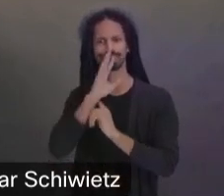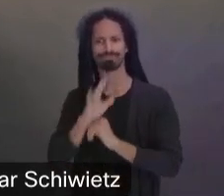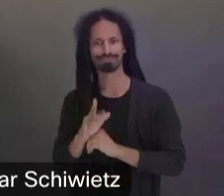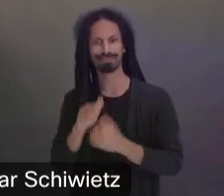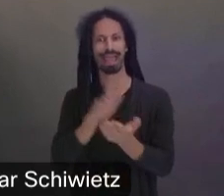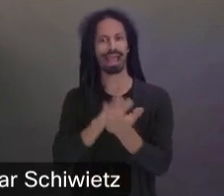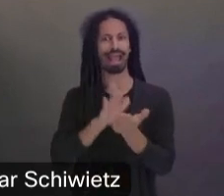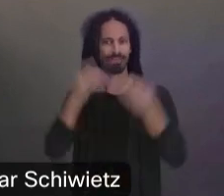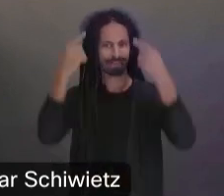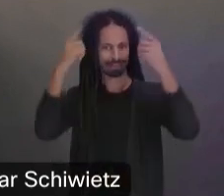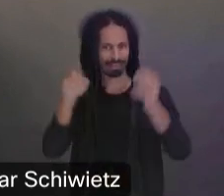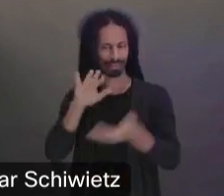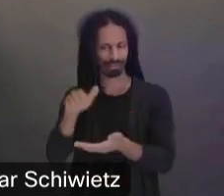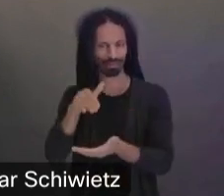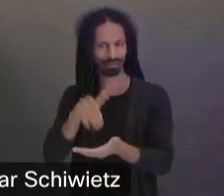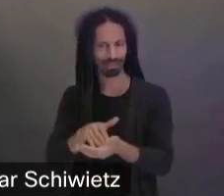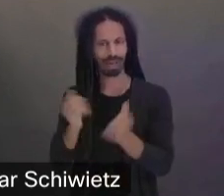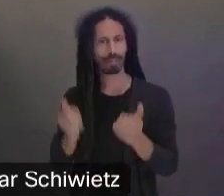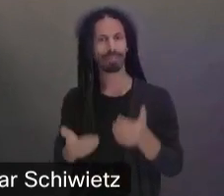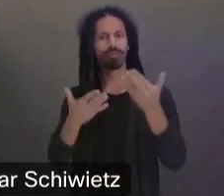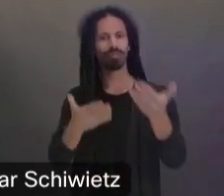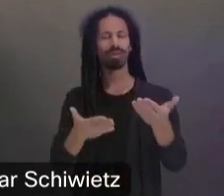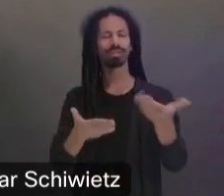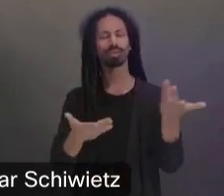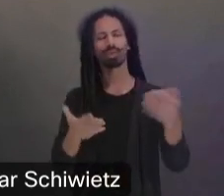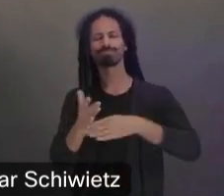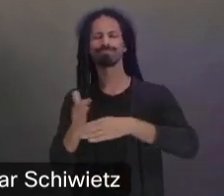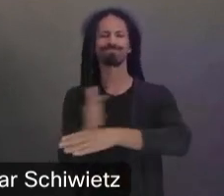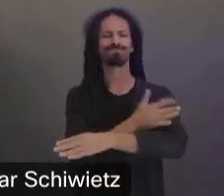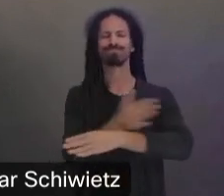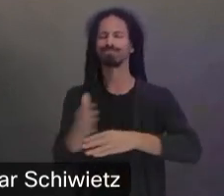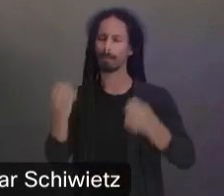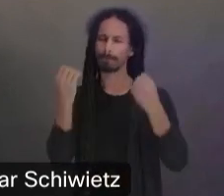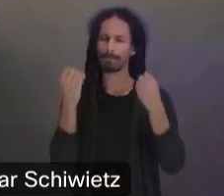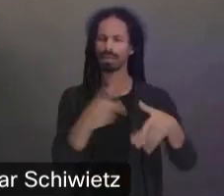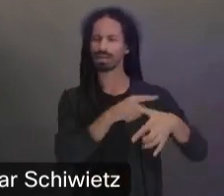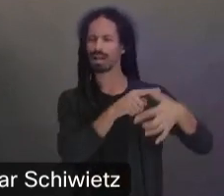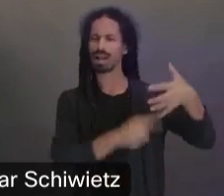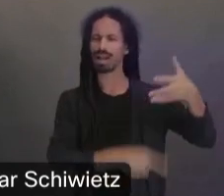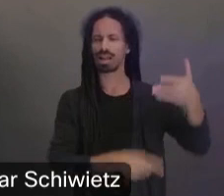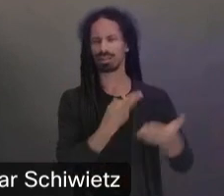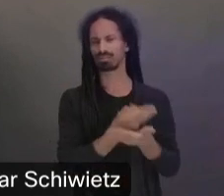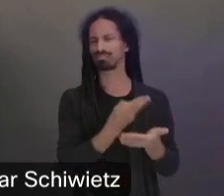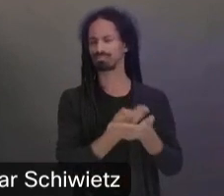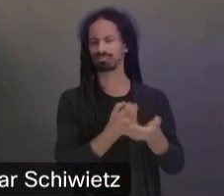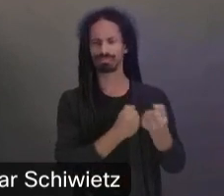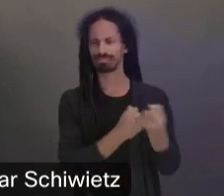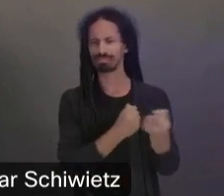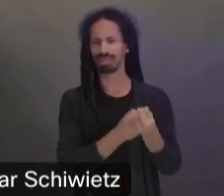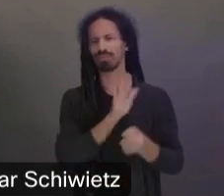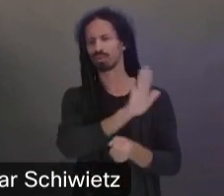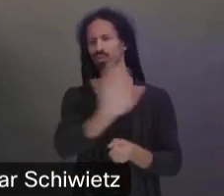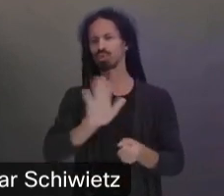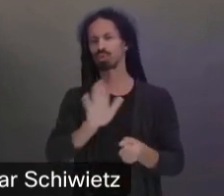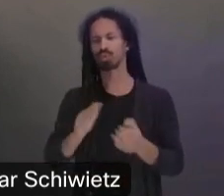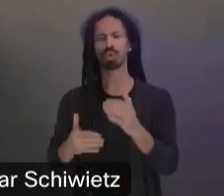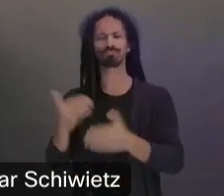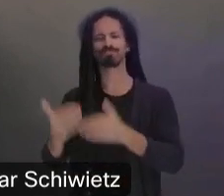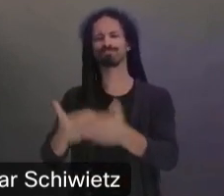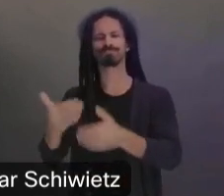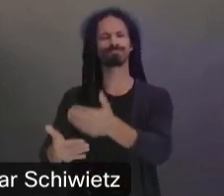Success Center is there to provide you with a range of supports through your journey as a student at Red River College